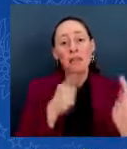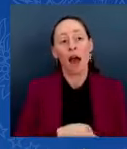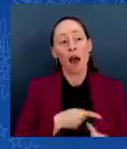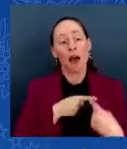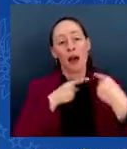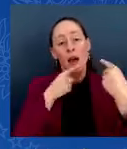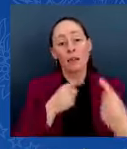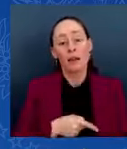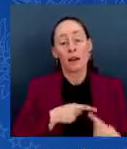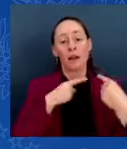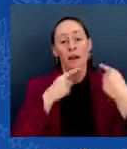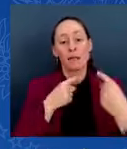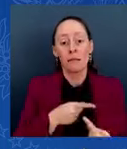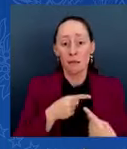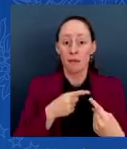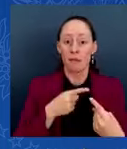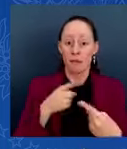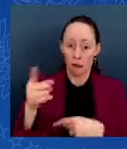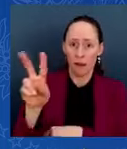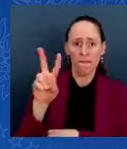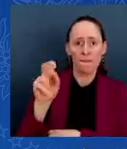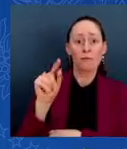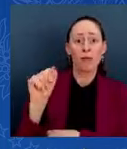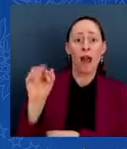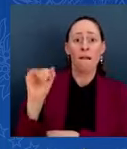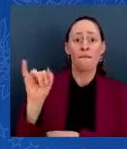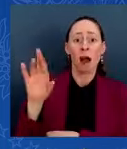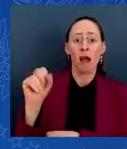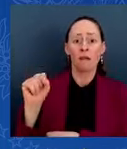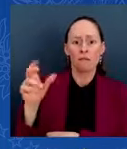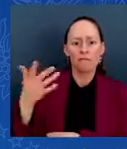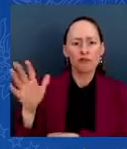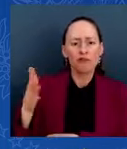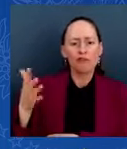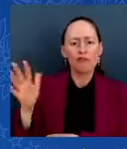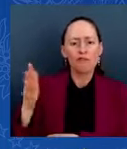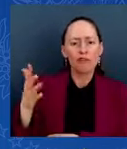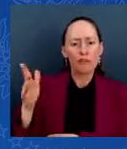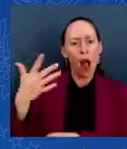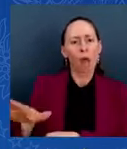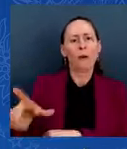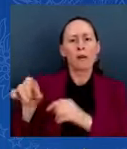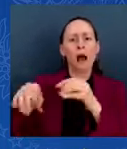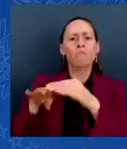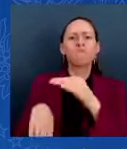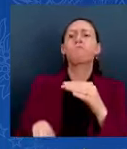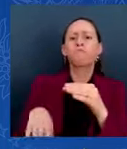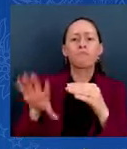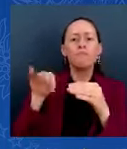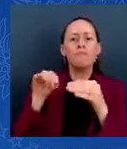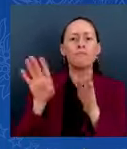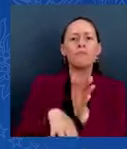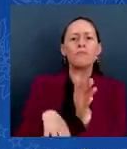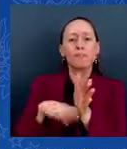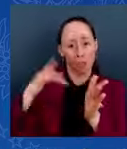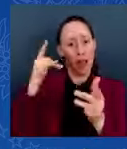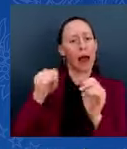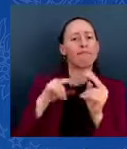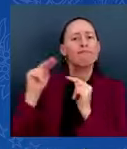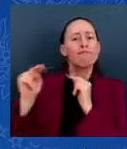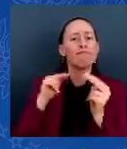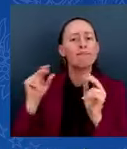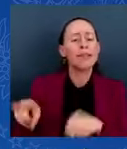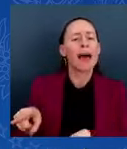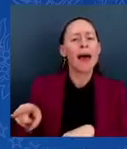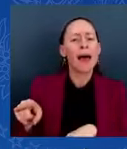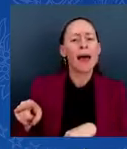they should, 50% less than Medicare because VA can negotiate the prices. But for years, Big